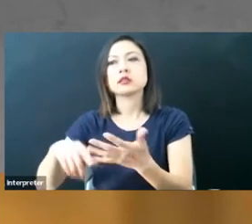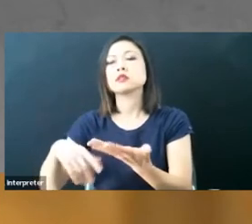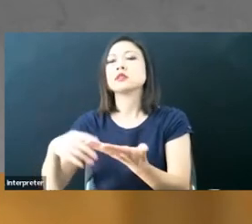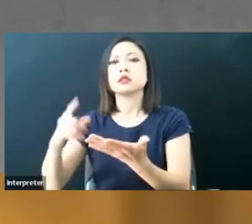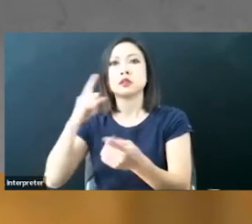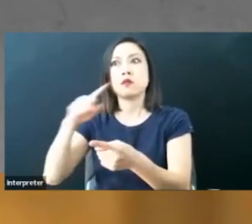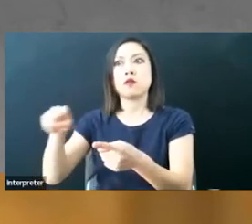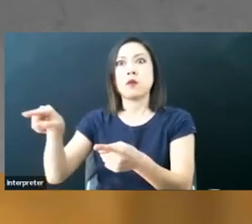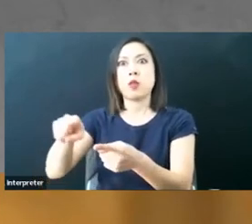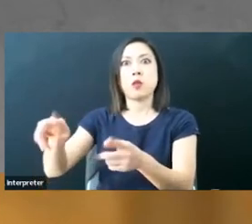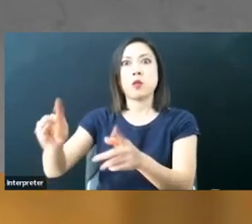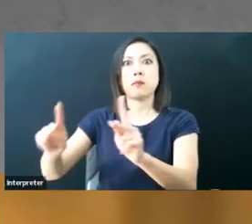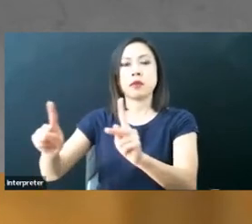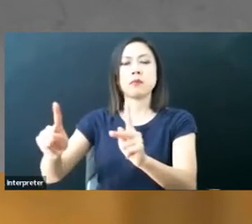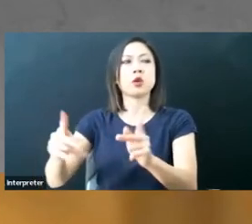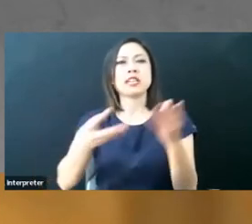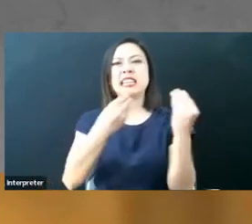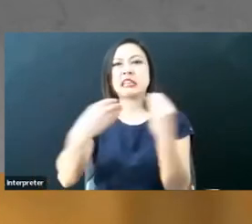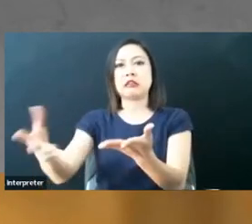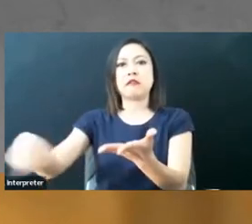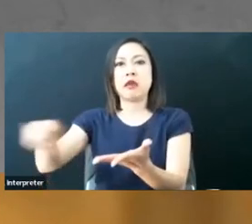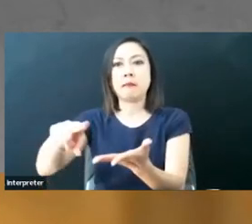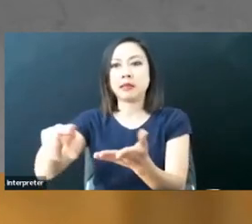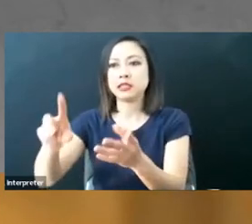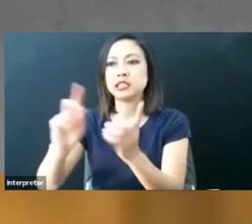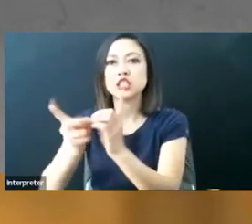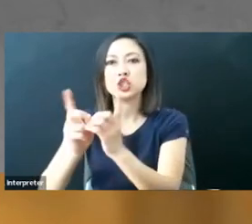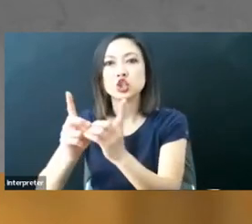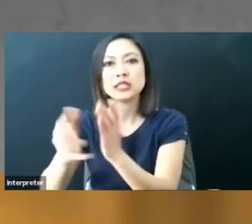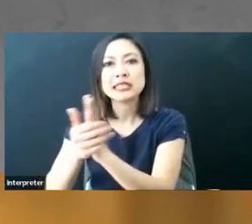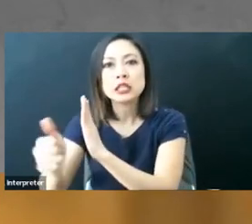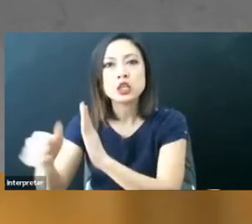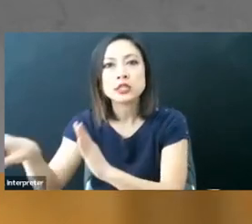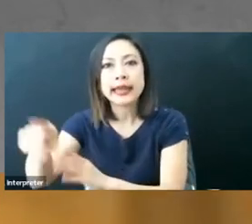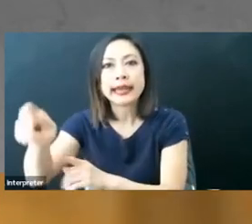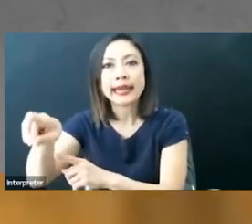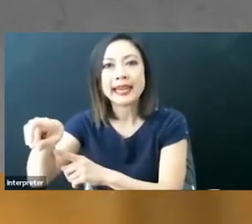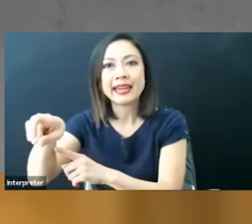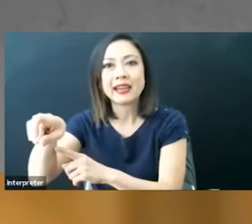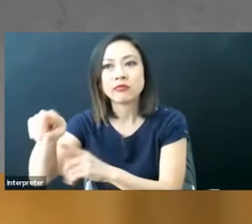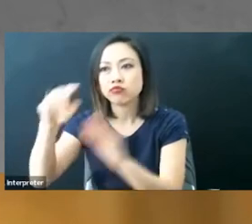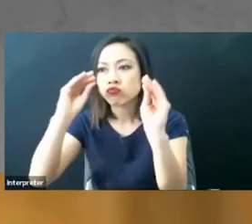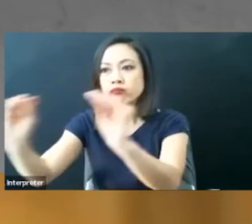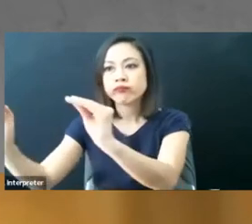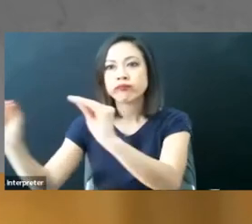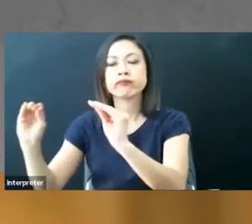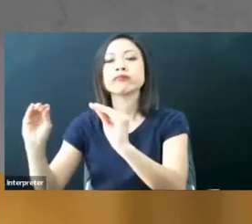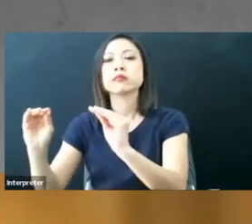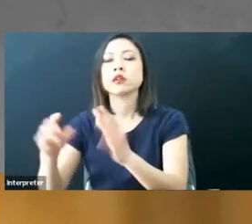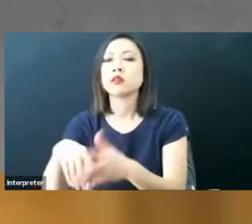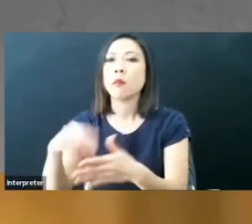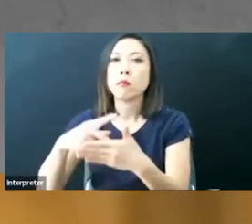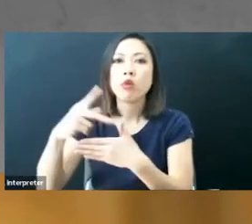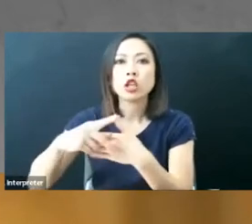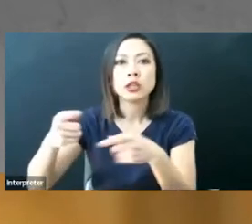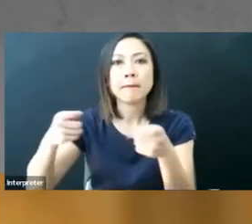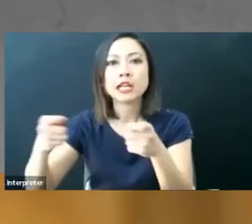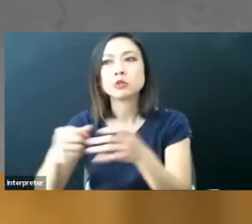period of time the digital skills they need in areas like data analytics or user experience, project management, so that